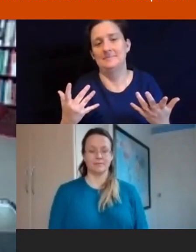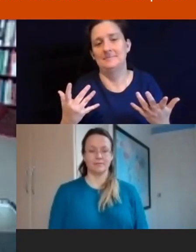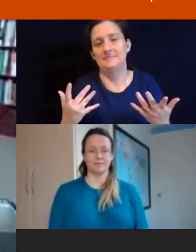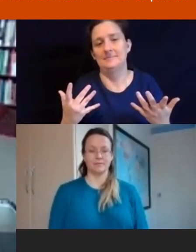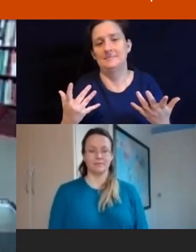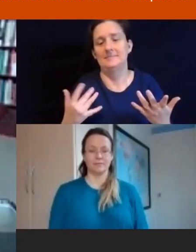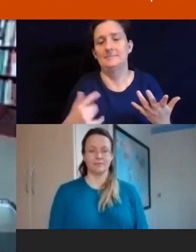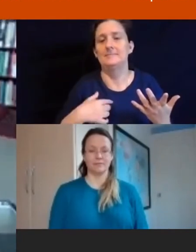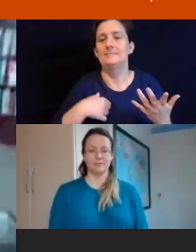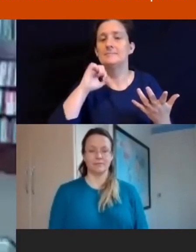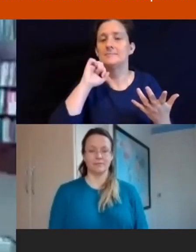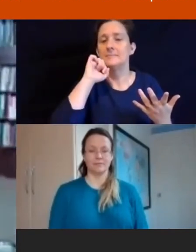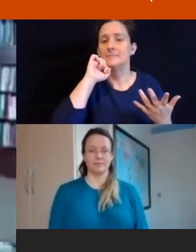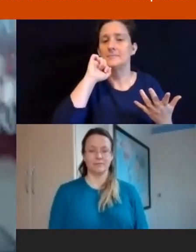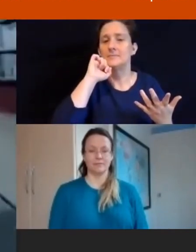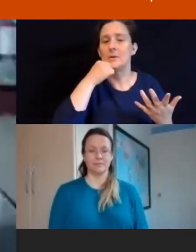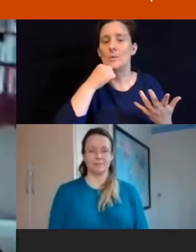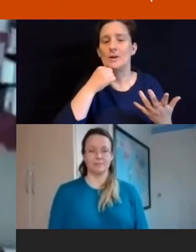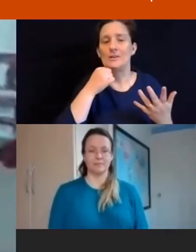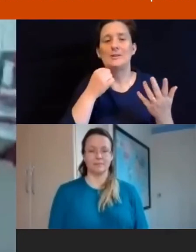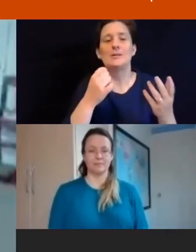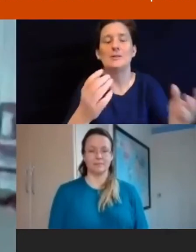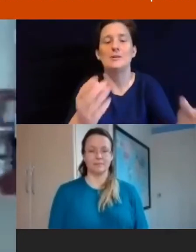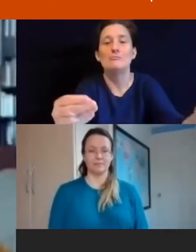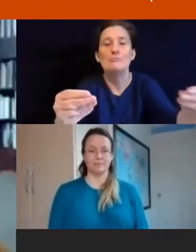I'm going to bring you all a little bit closer.